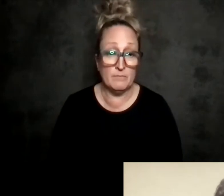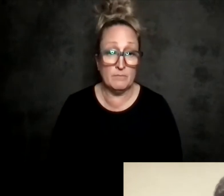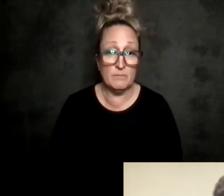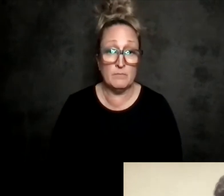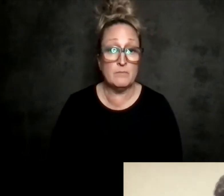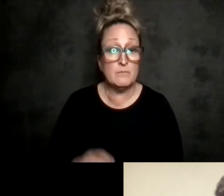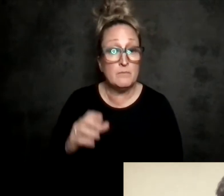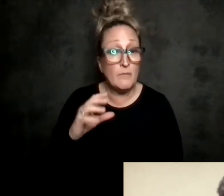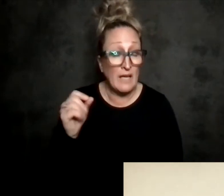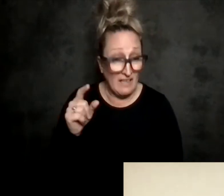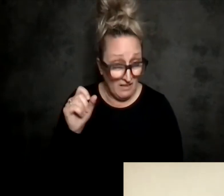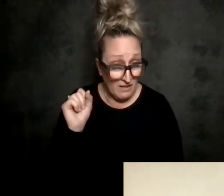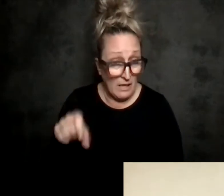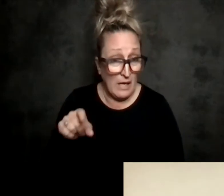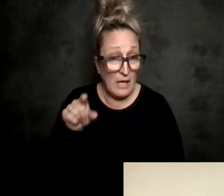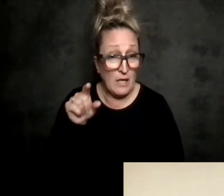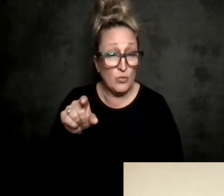And can you